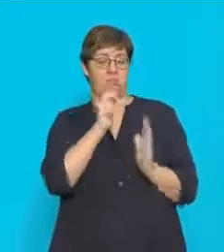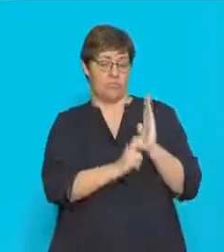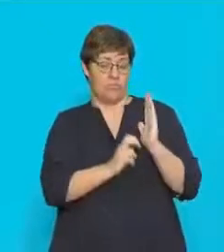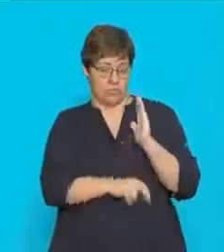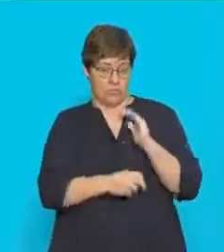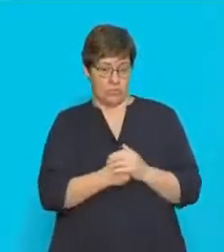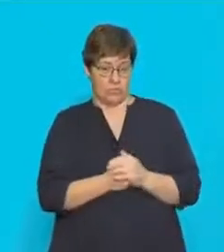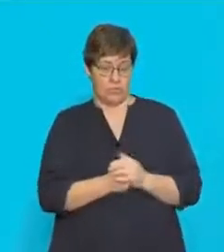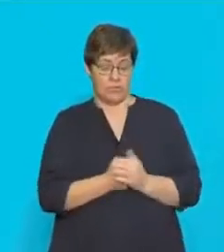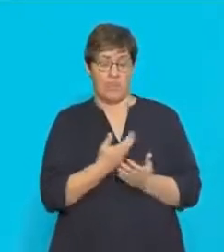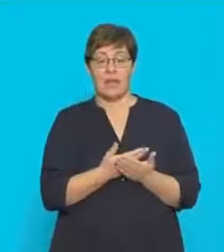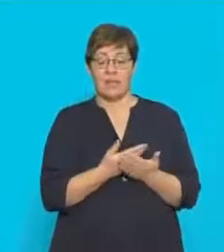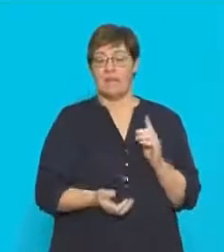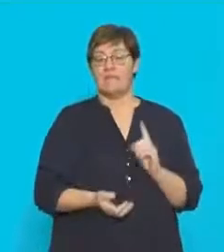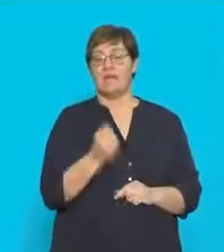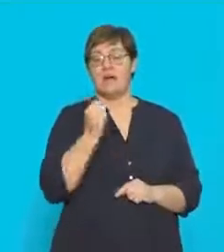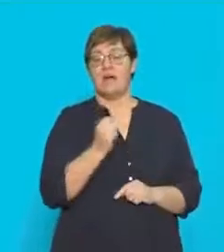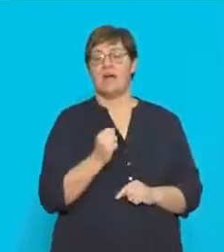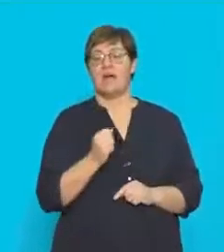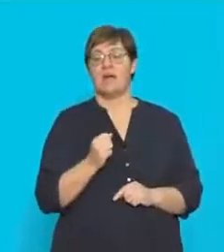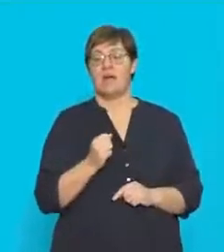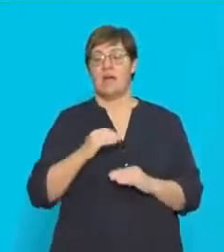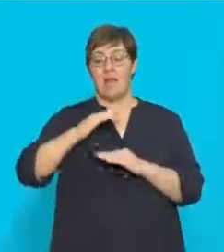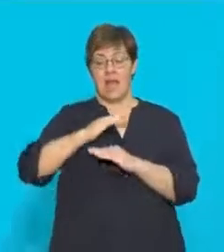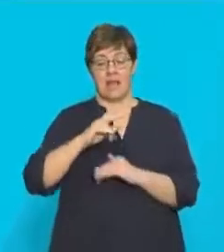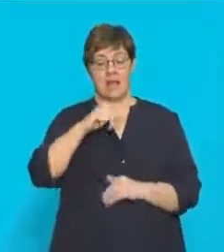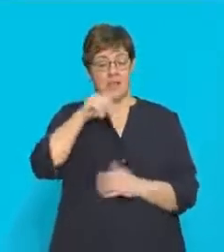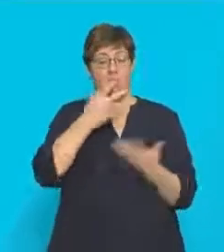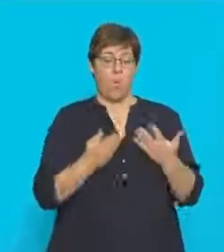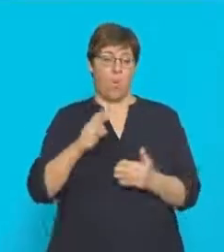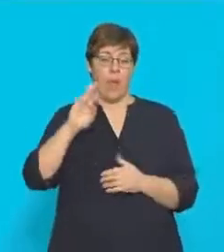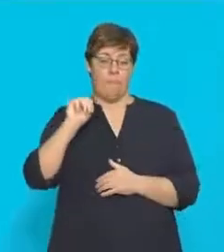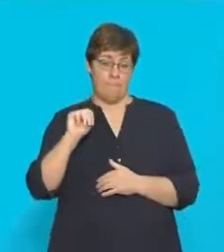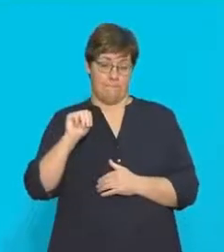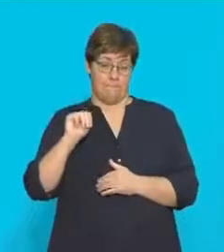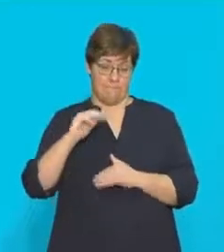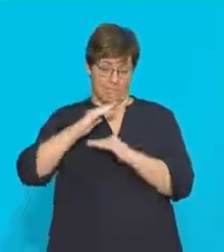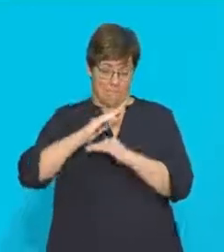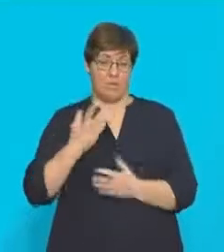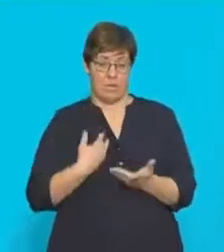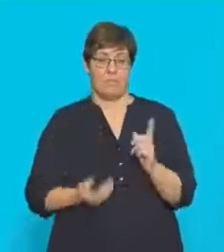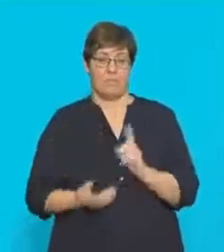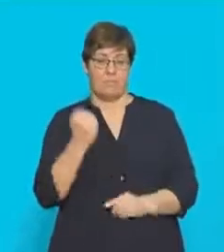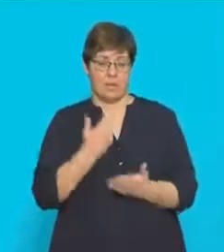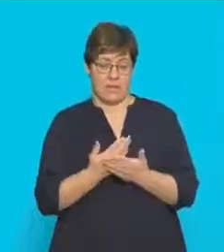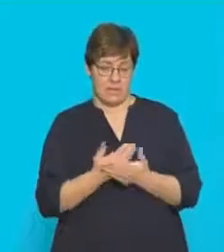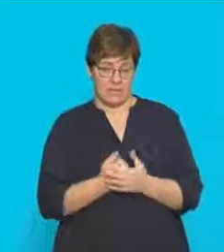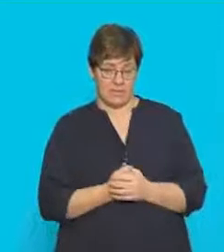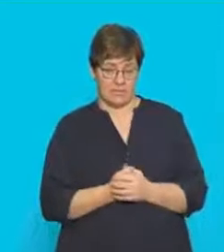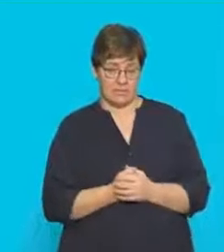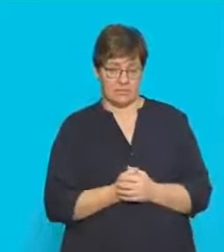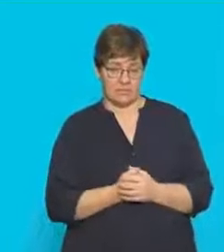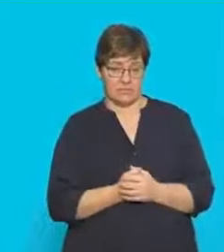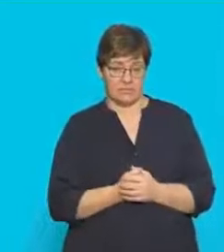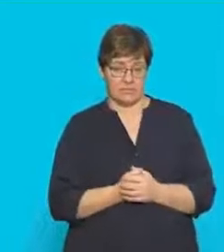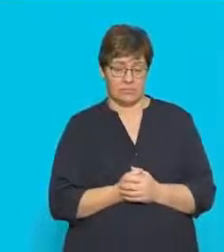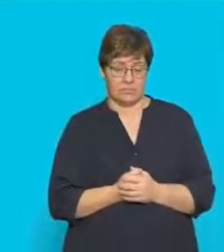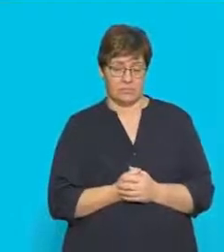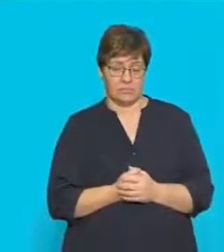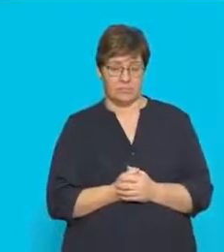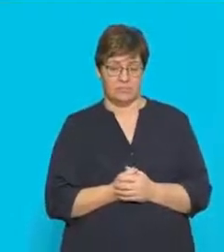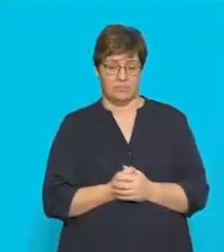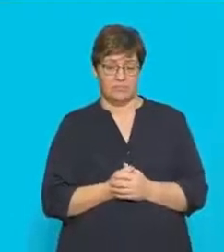words, we can find angle theta or angle M. That's what we can find first. So using the sine rule, that's what we can